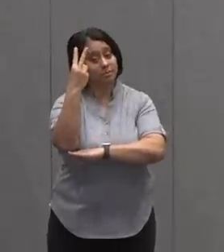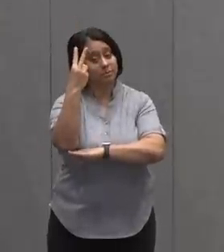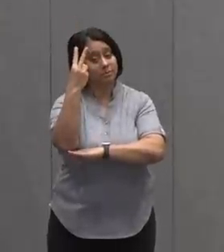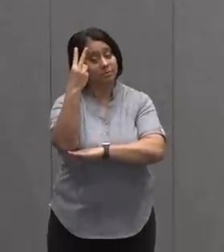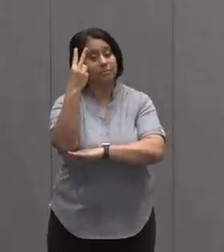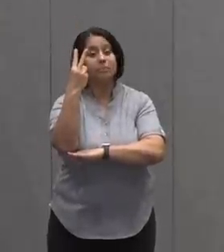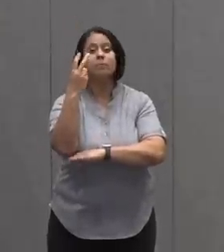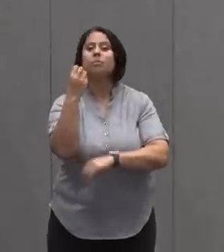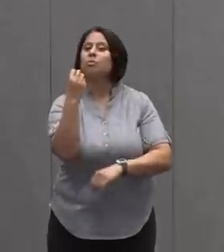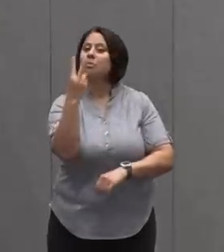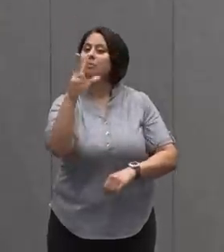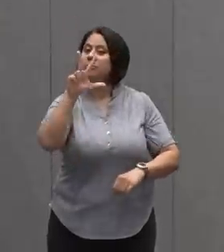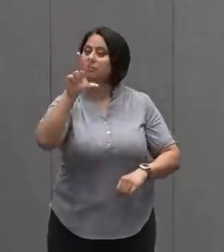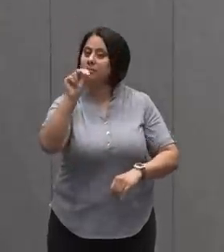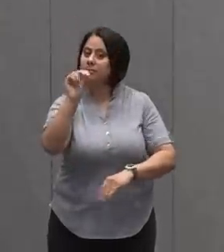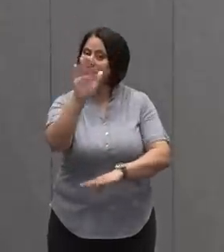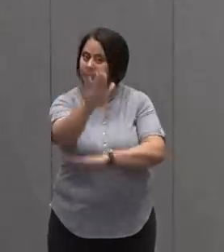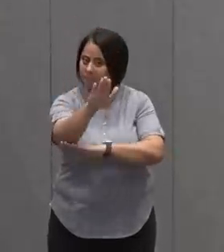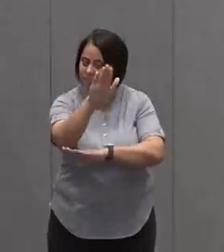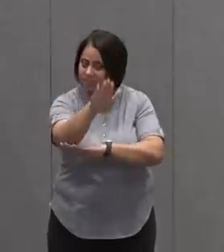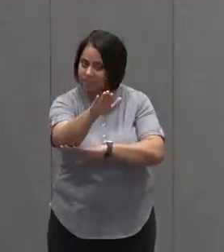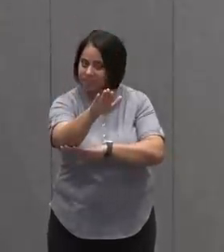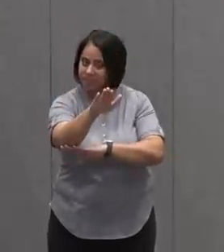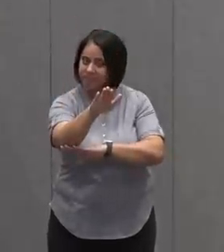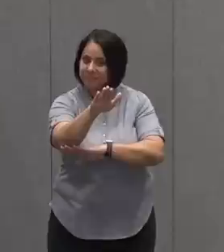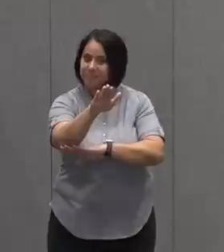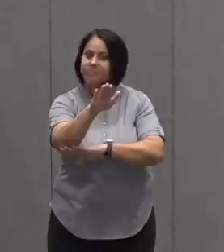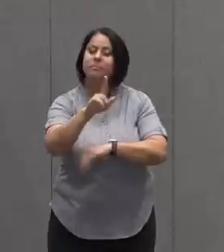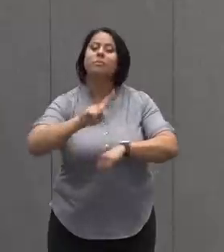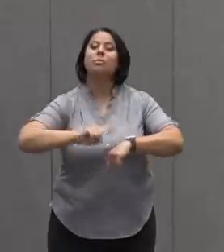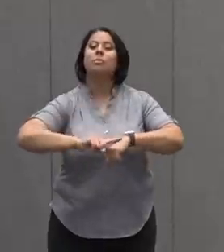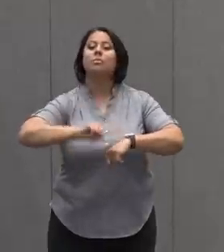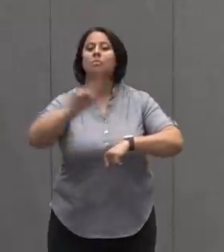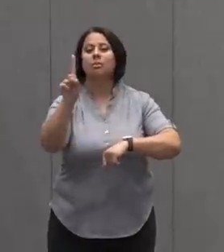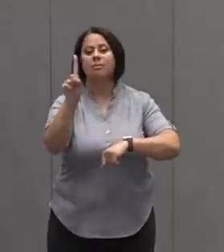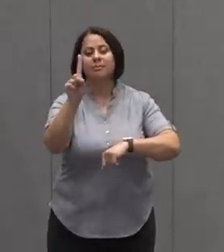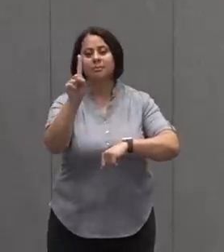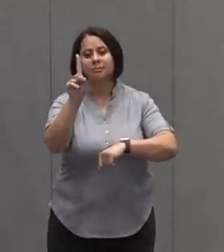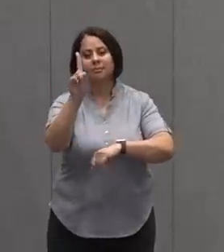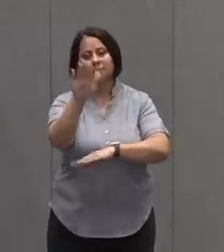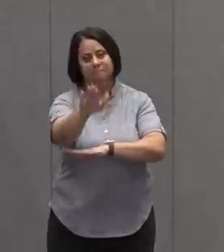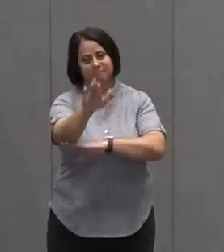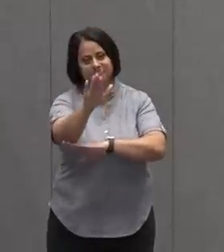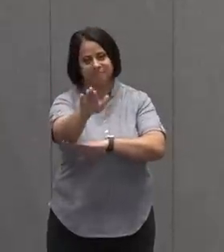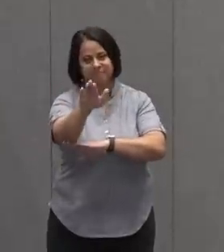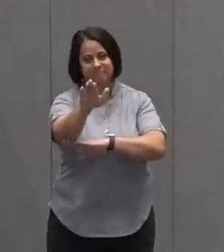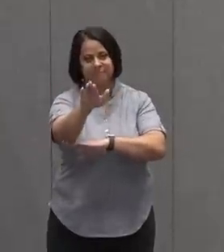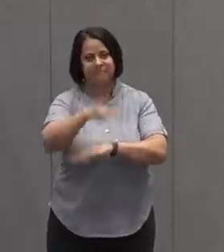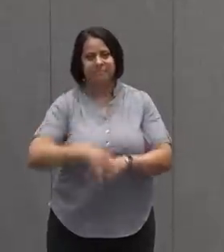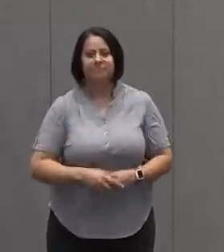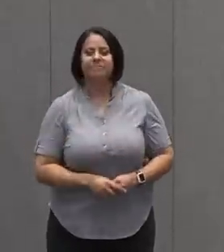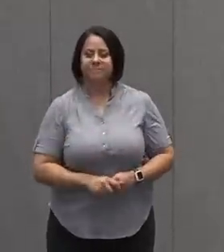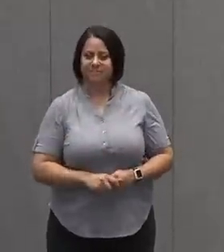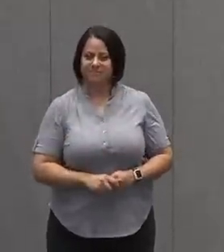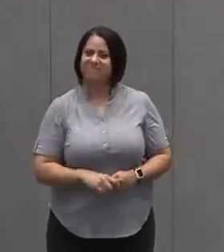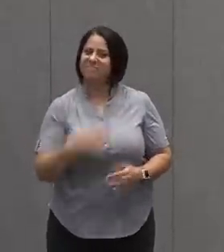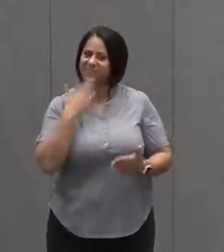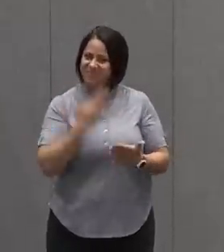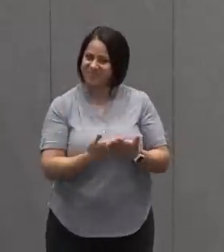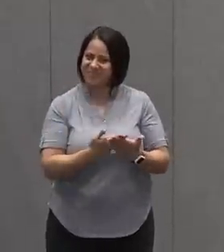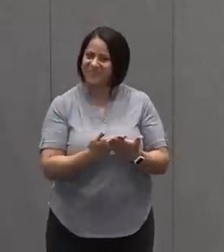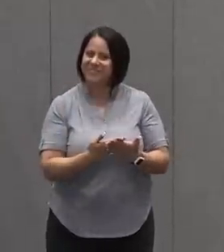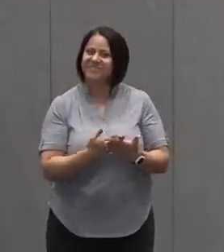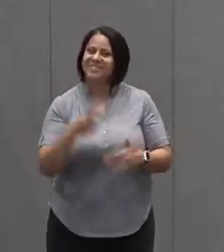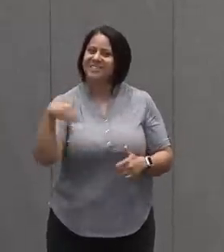p.m., 12:30 p.m., 1 p.m. Good job out there. You